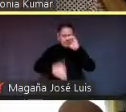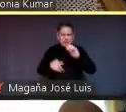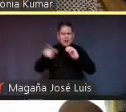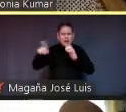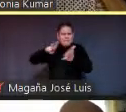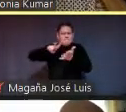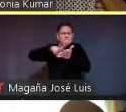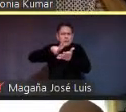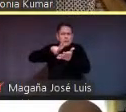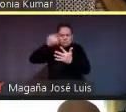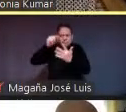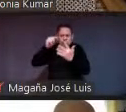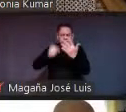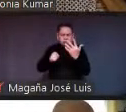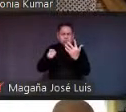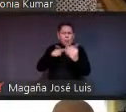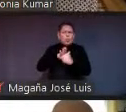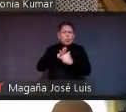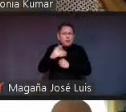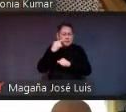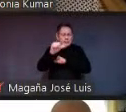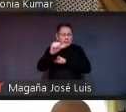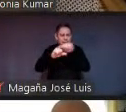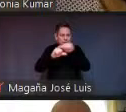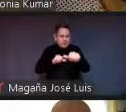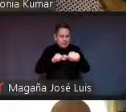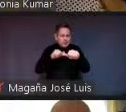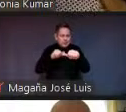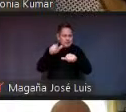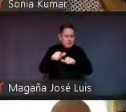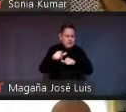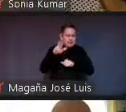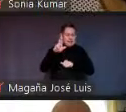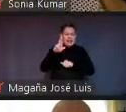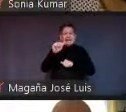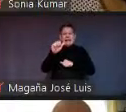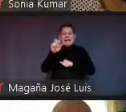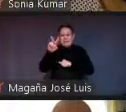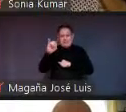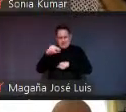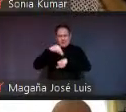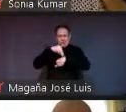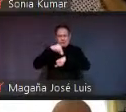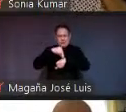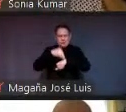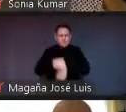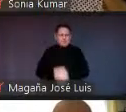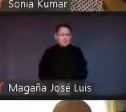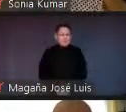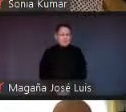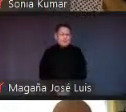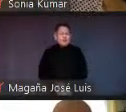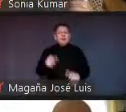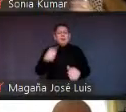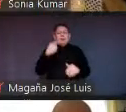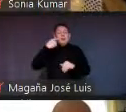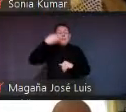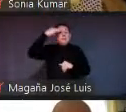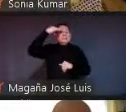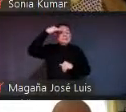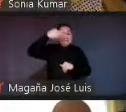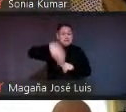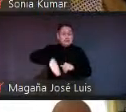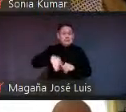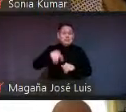Ravi. Thank you, Sonia. So I'm going to just talk a little bit, first of all, about what a competency-based